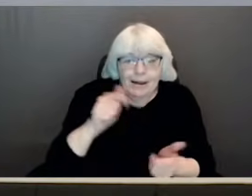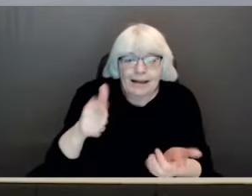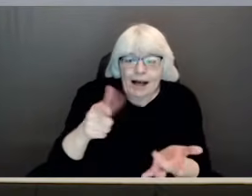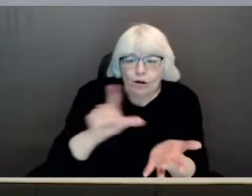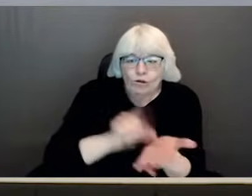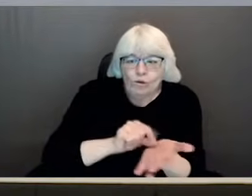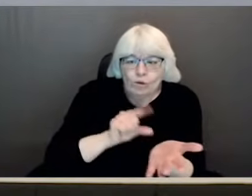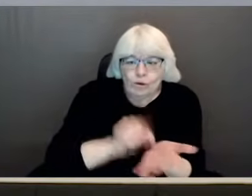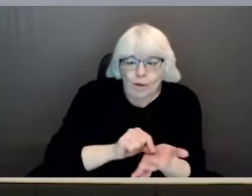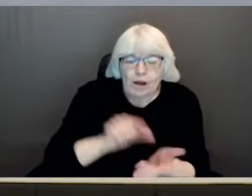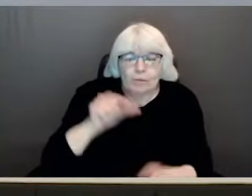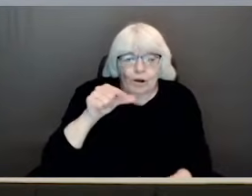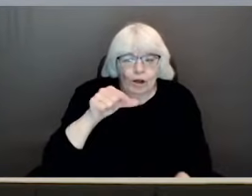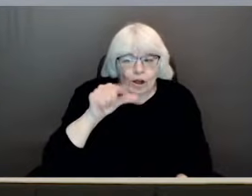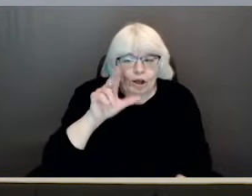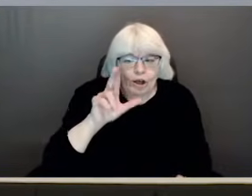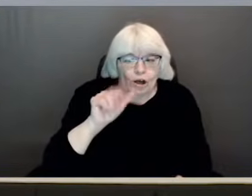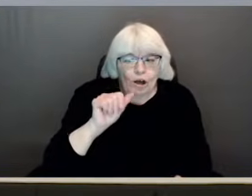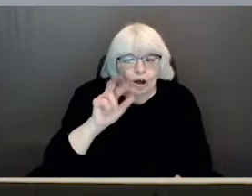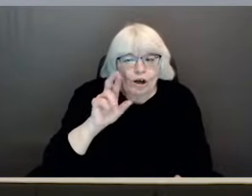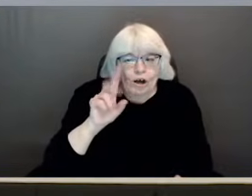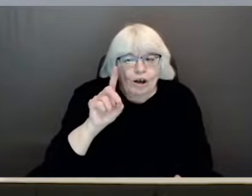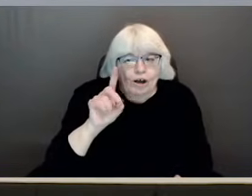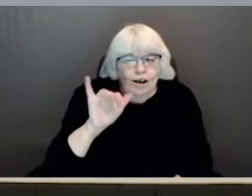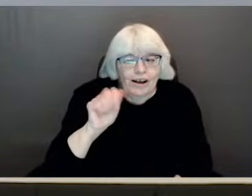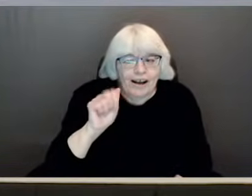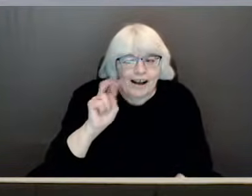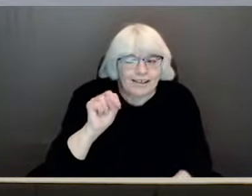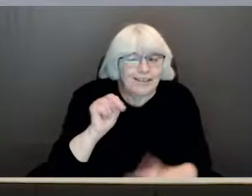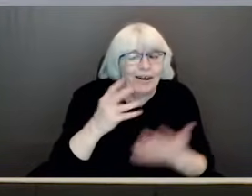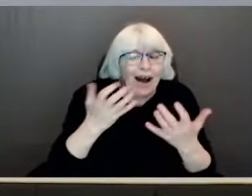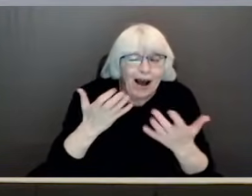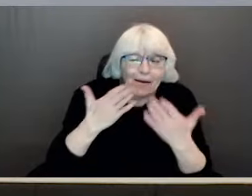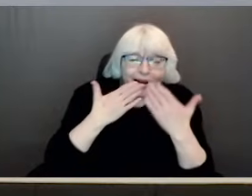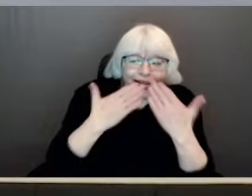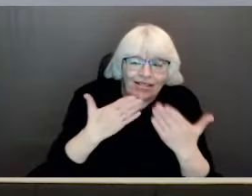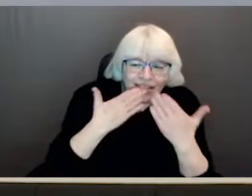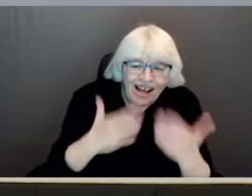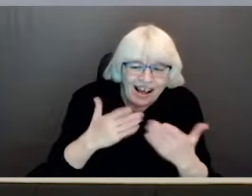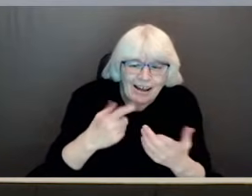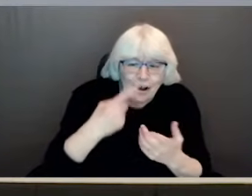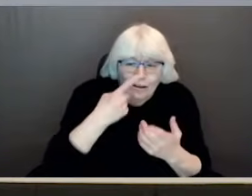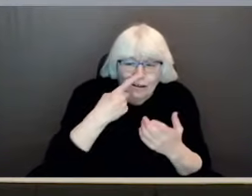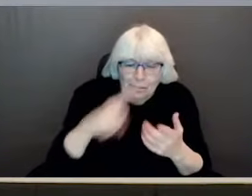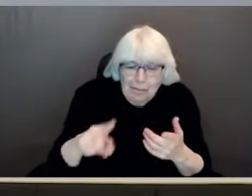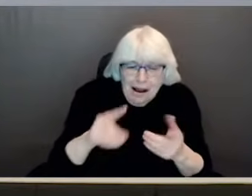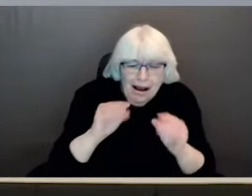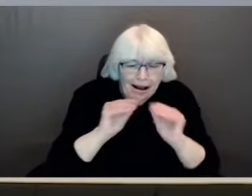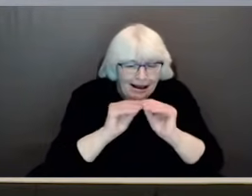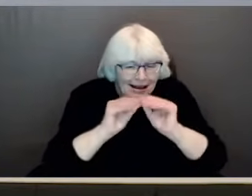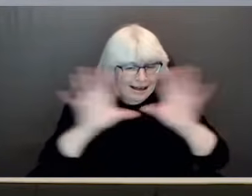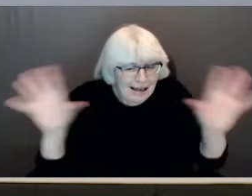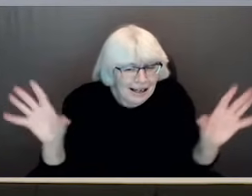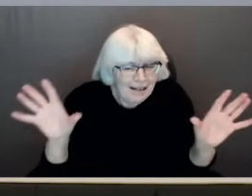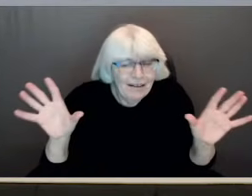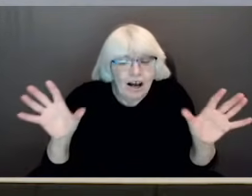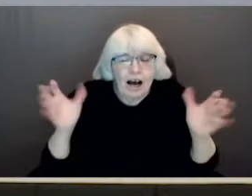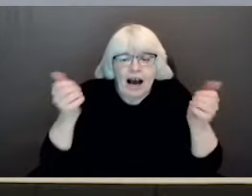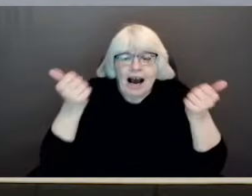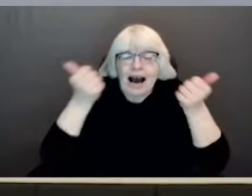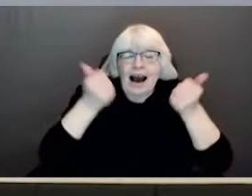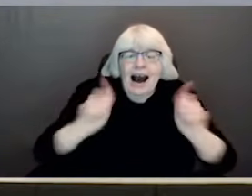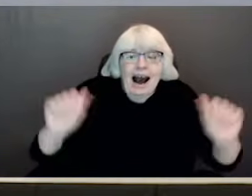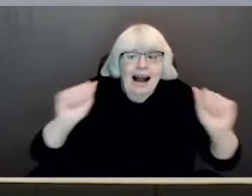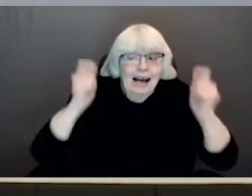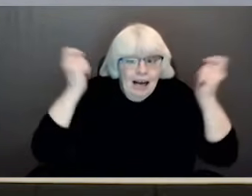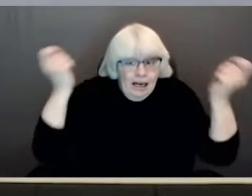Just wondering if you can clarify the Remembrance Day, if ceremonies, services, they can go